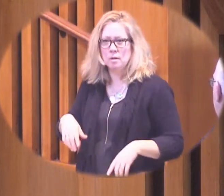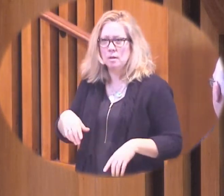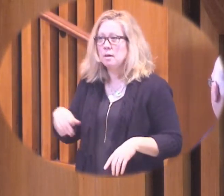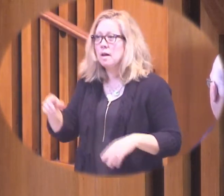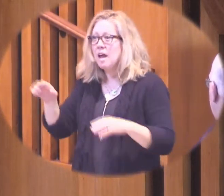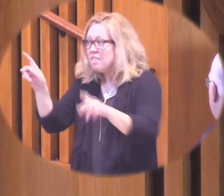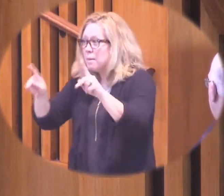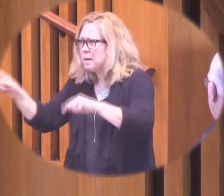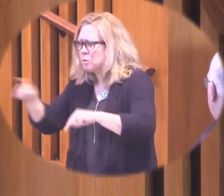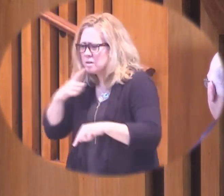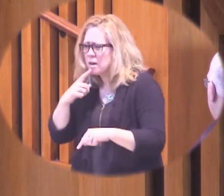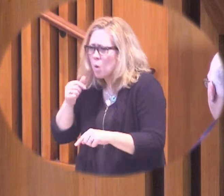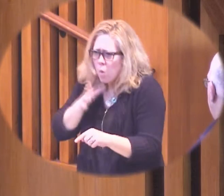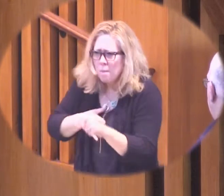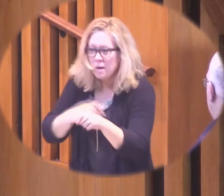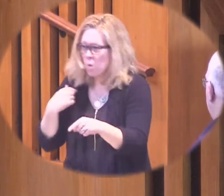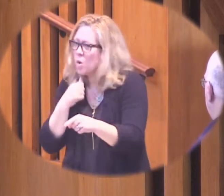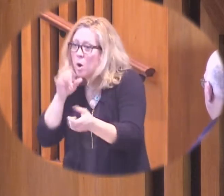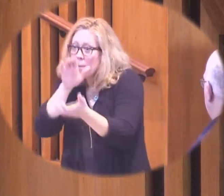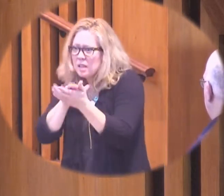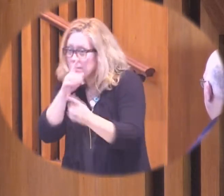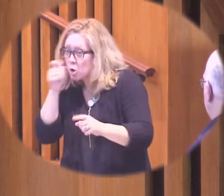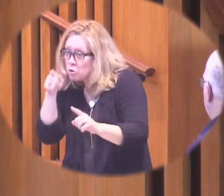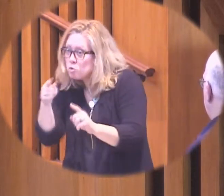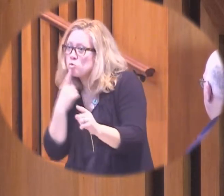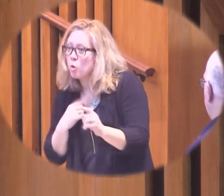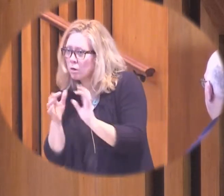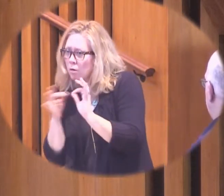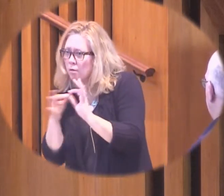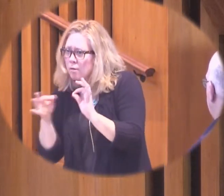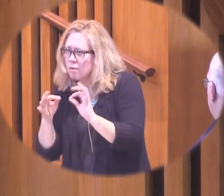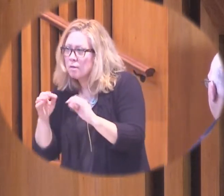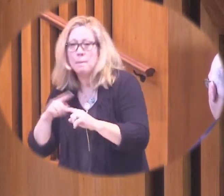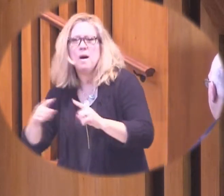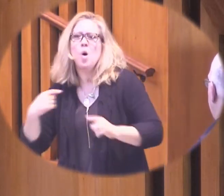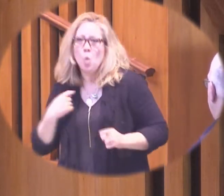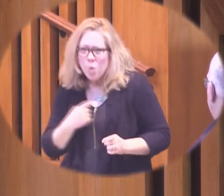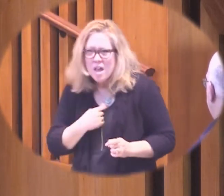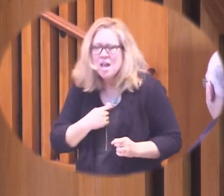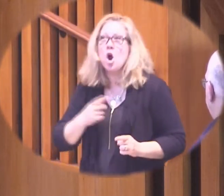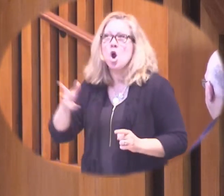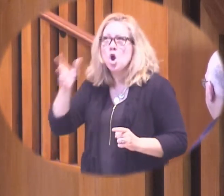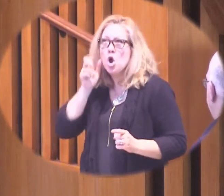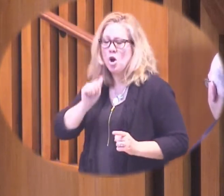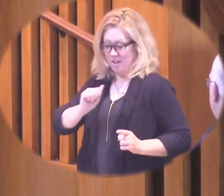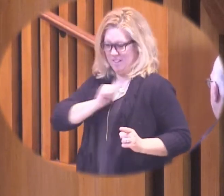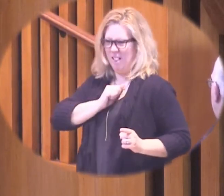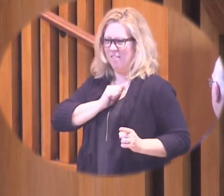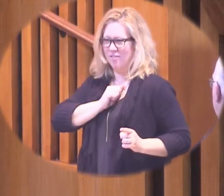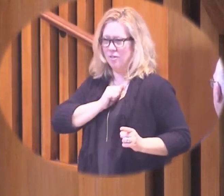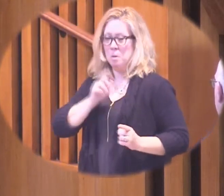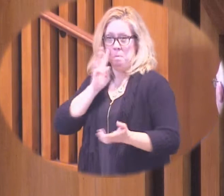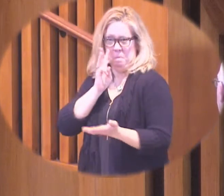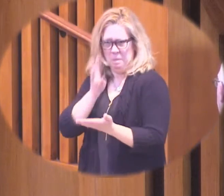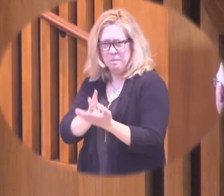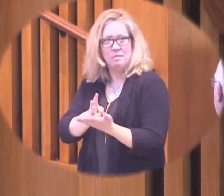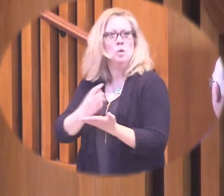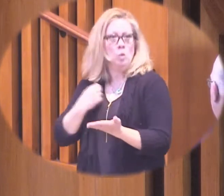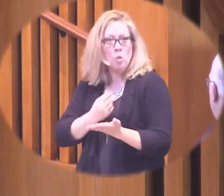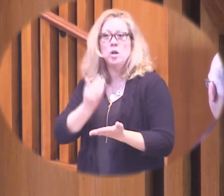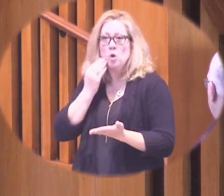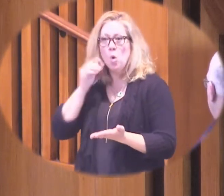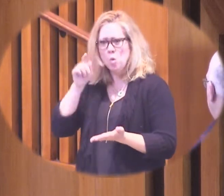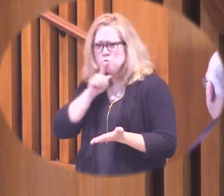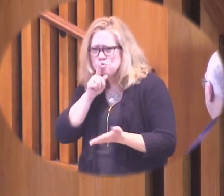because of your word, for we have heard for ourselves, and we know that this is truly